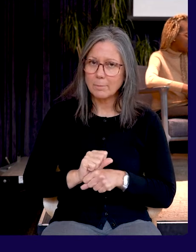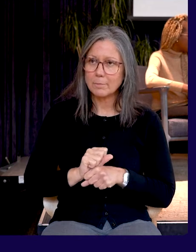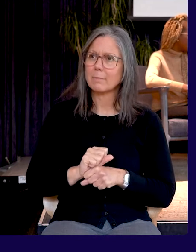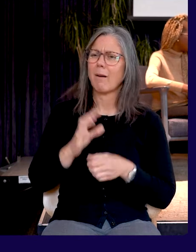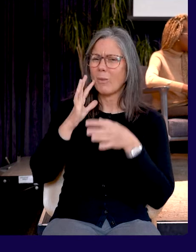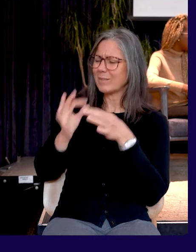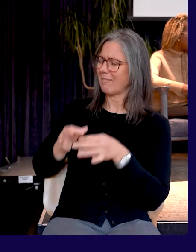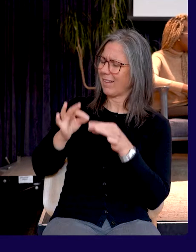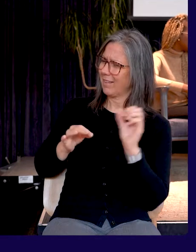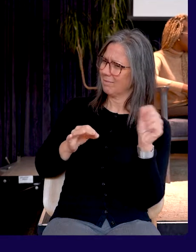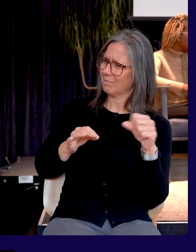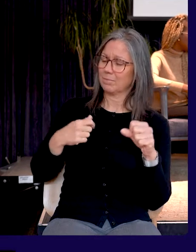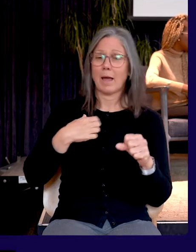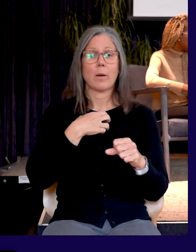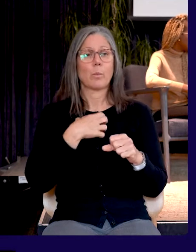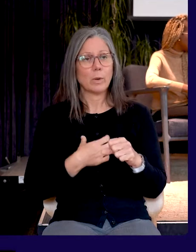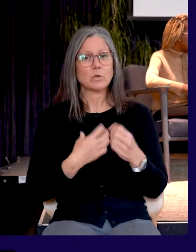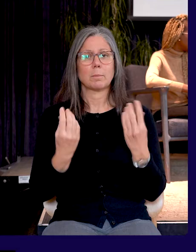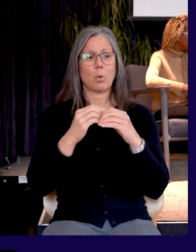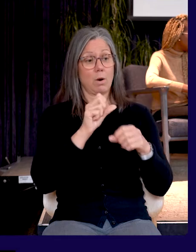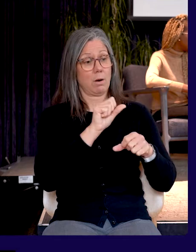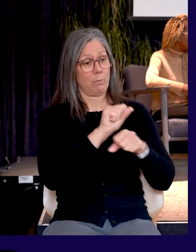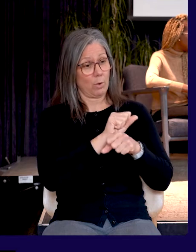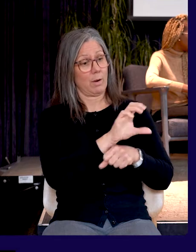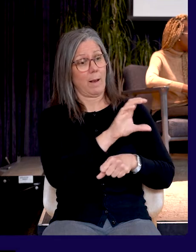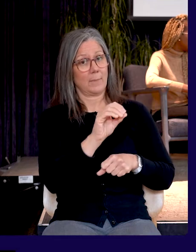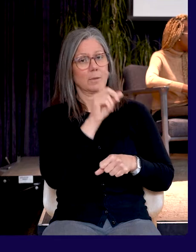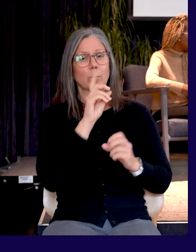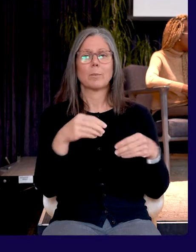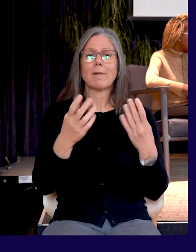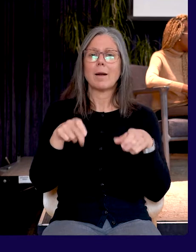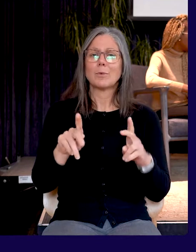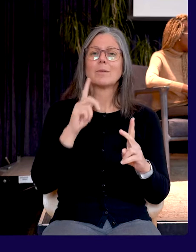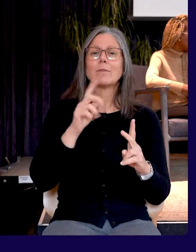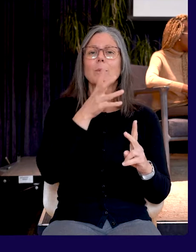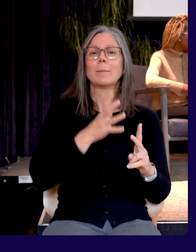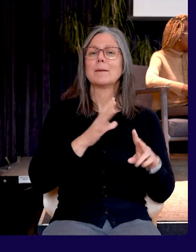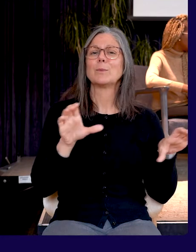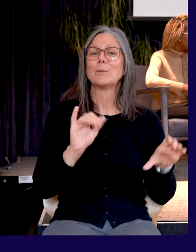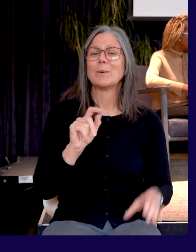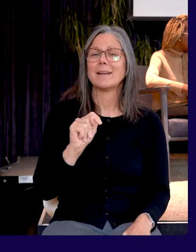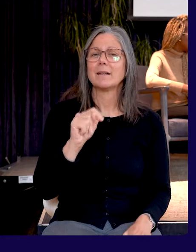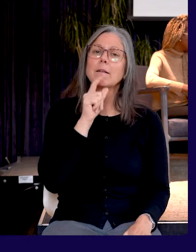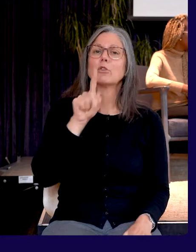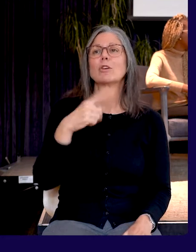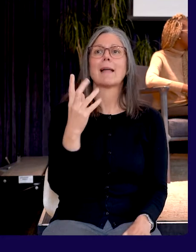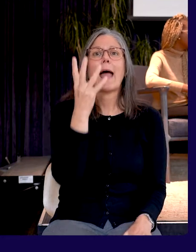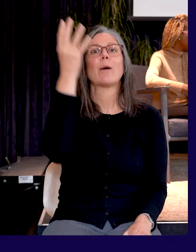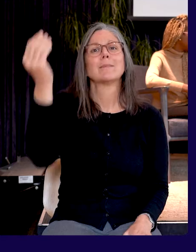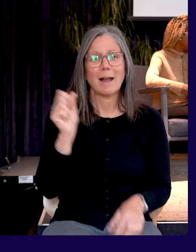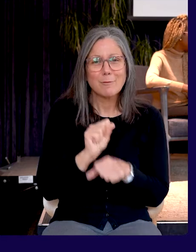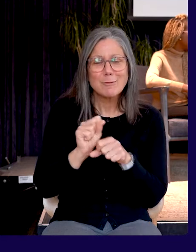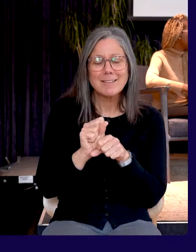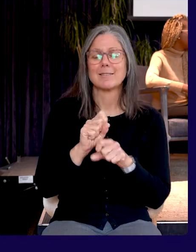definitely- that's exceed. And definitely I wish that more employers would provide opportunities for her to do that, not as an extracurricular activity, Right.